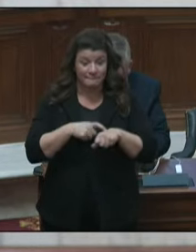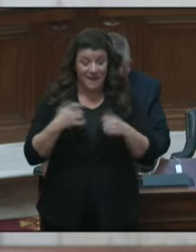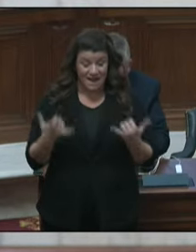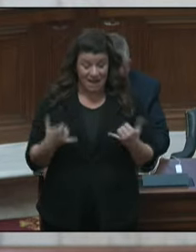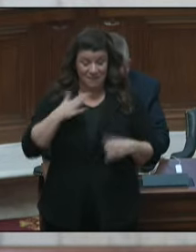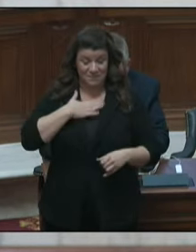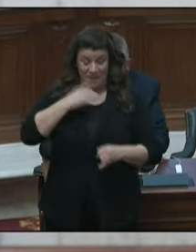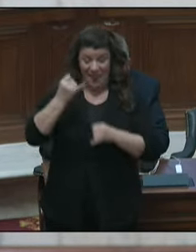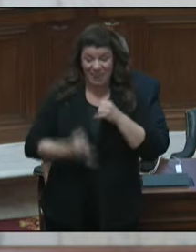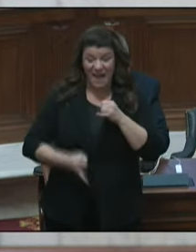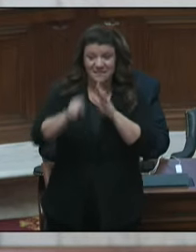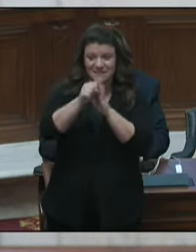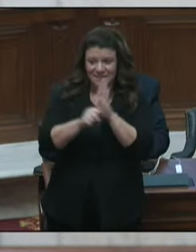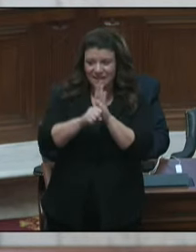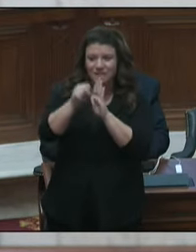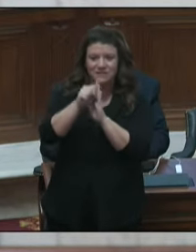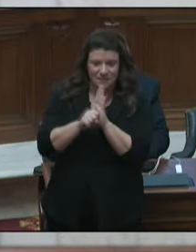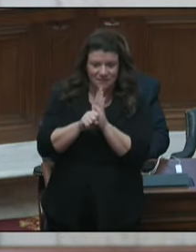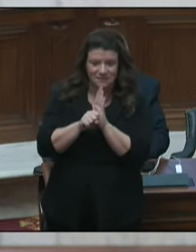is my last day of the state.